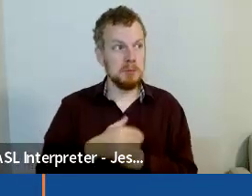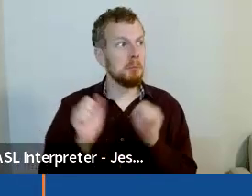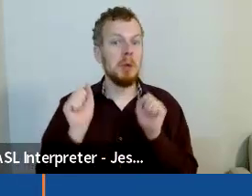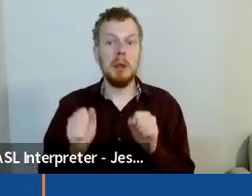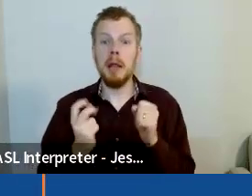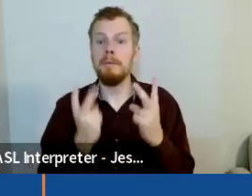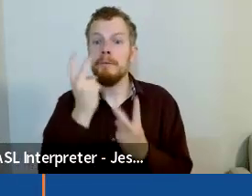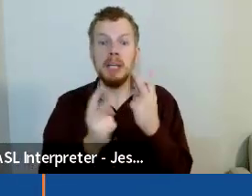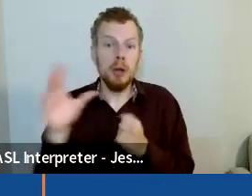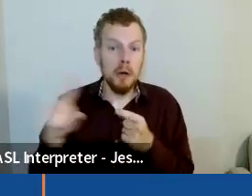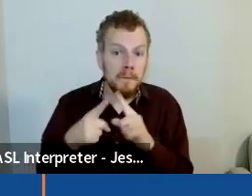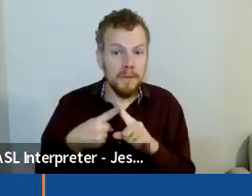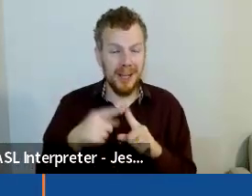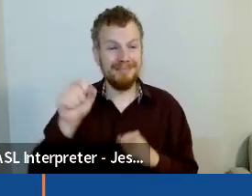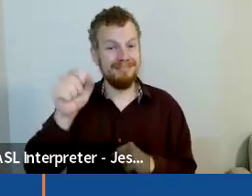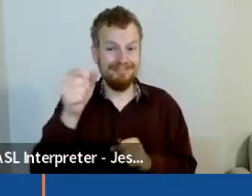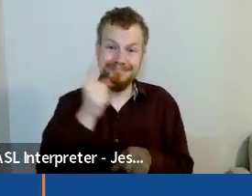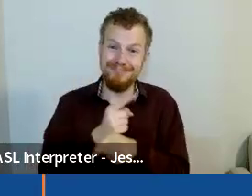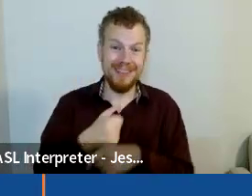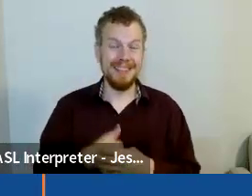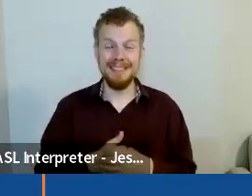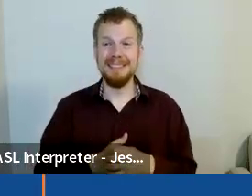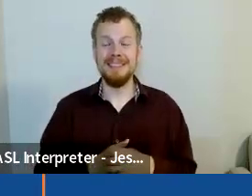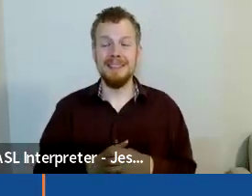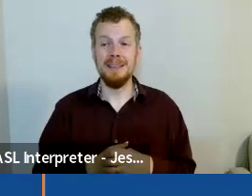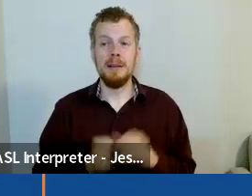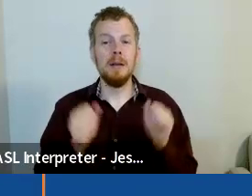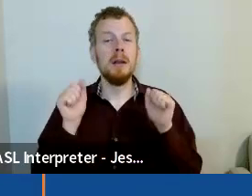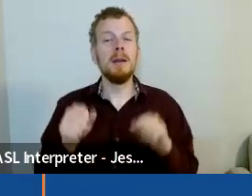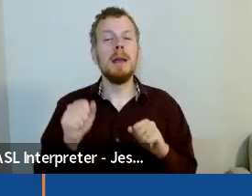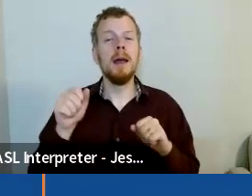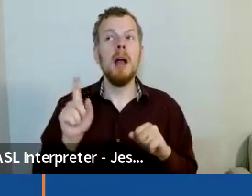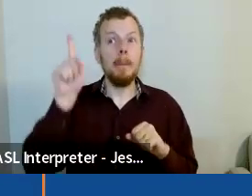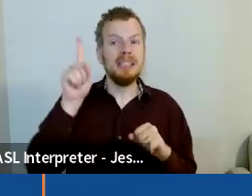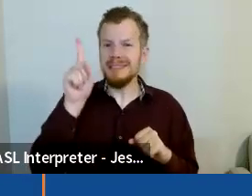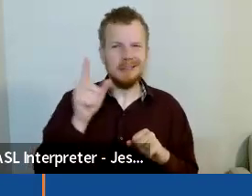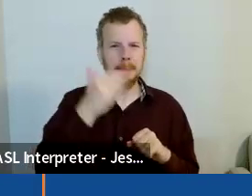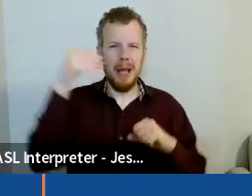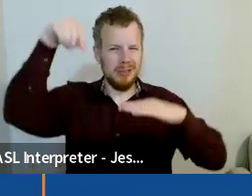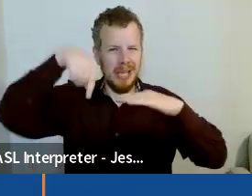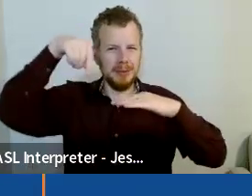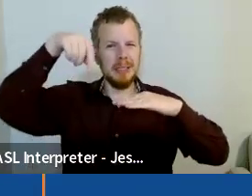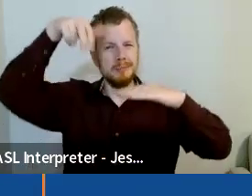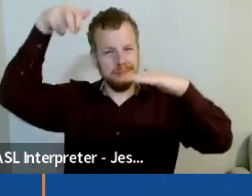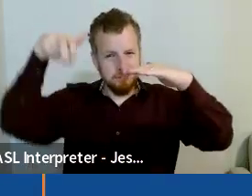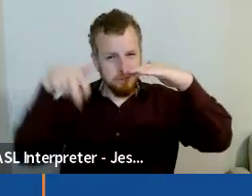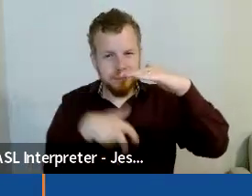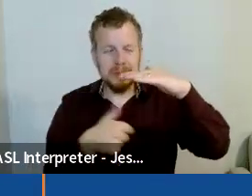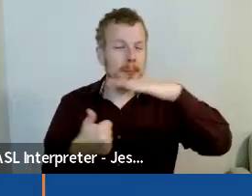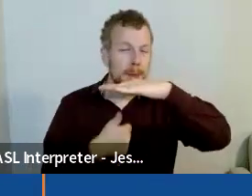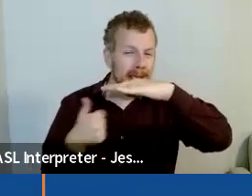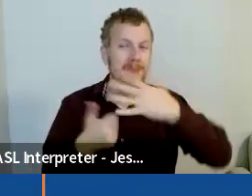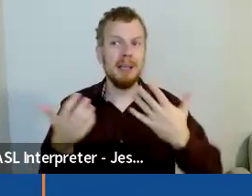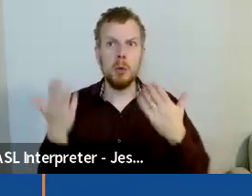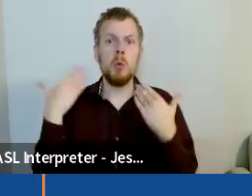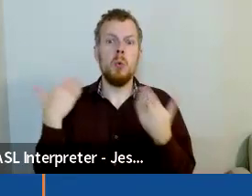home, also correct. Visiting lower levels of our home, great. All great responses and all correct.